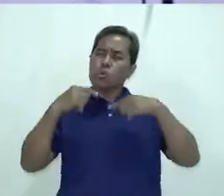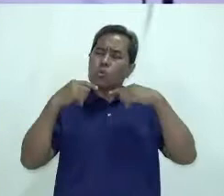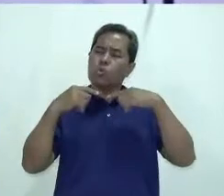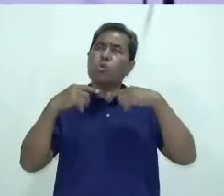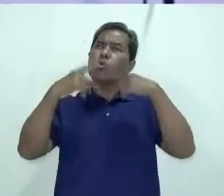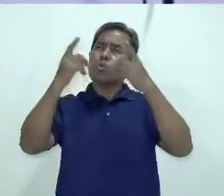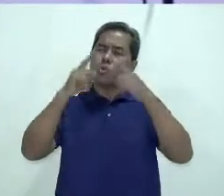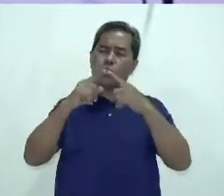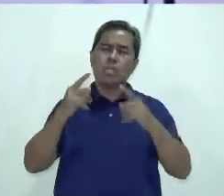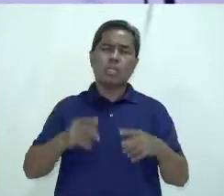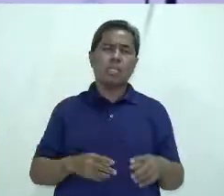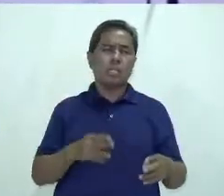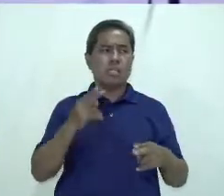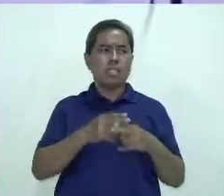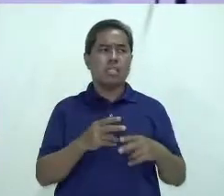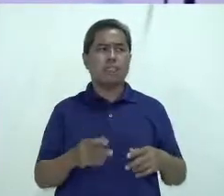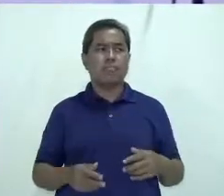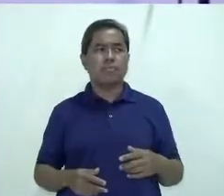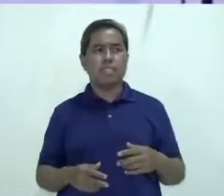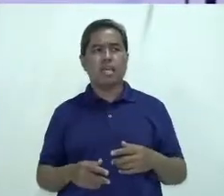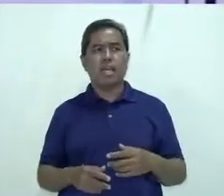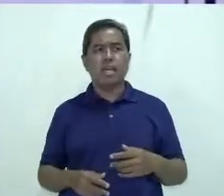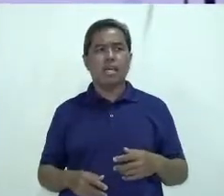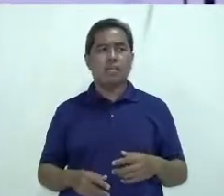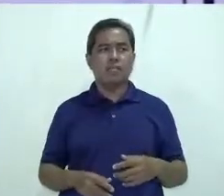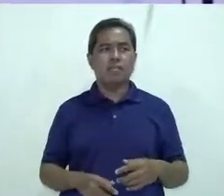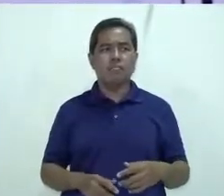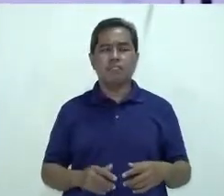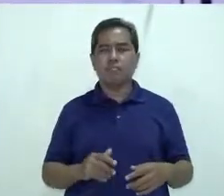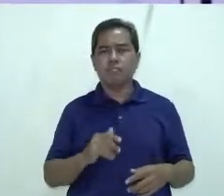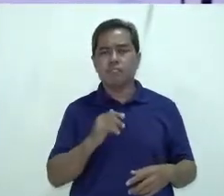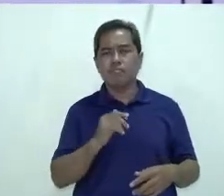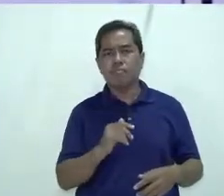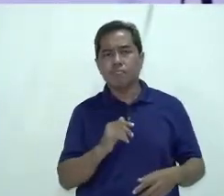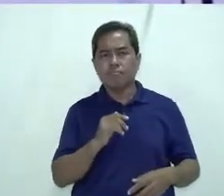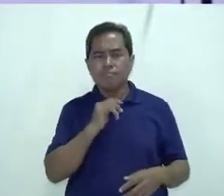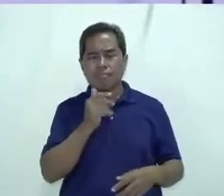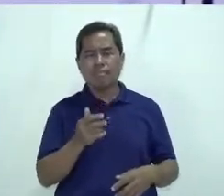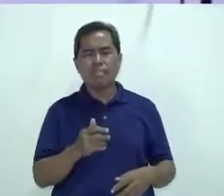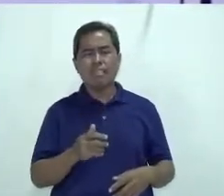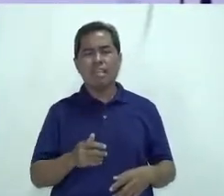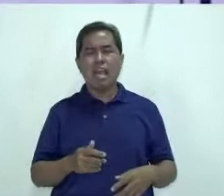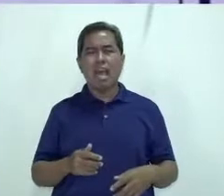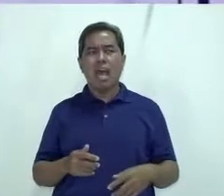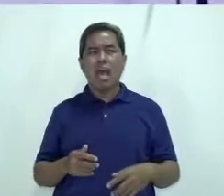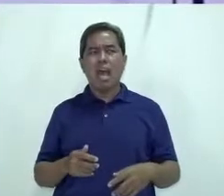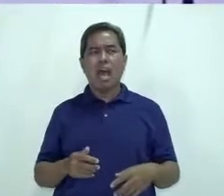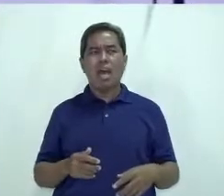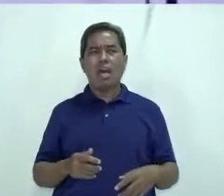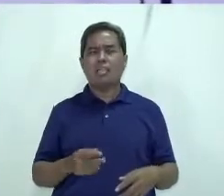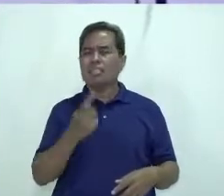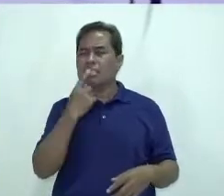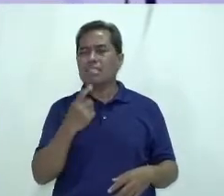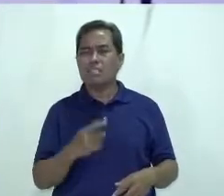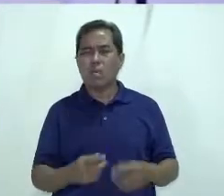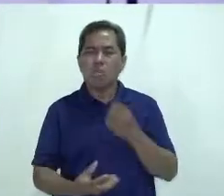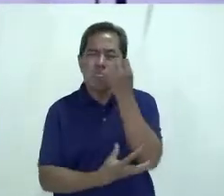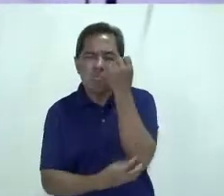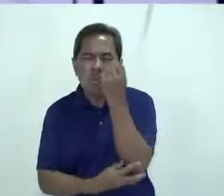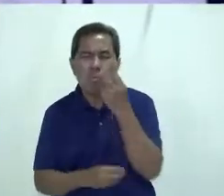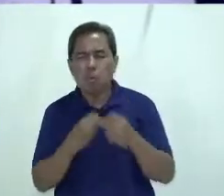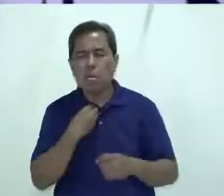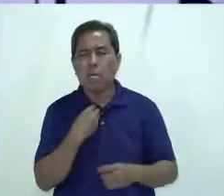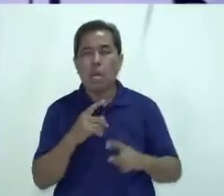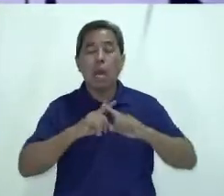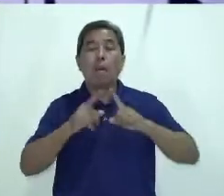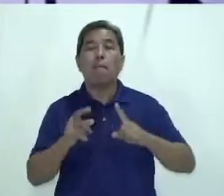our situation. Instead of poor me, we start to say, praise God. Instead of putting our faith and trust in me, we start to put